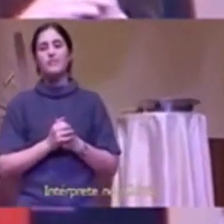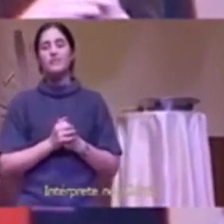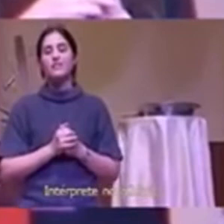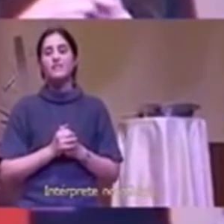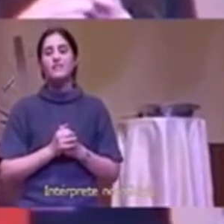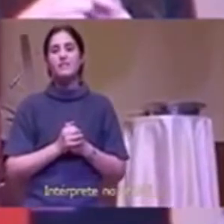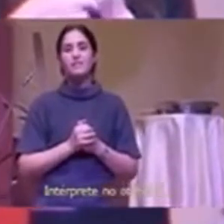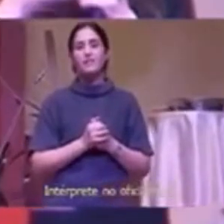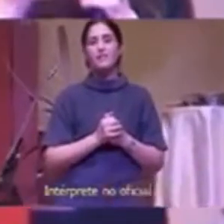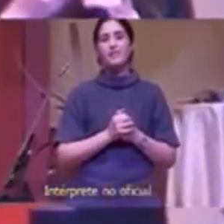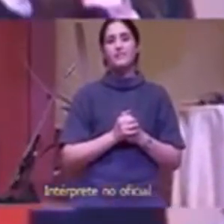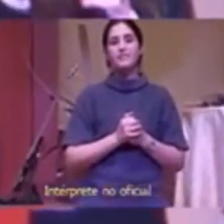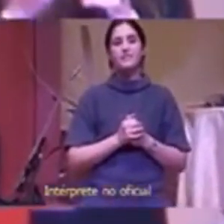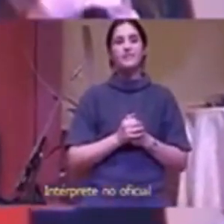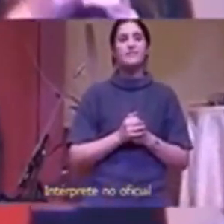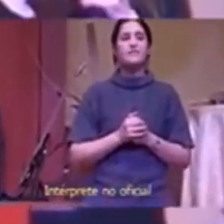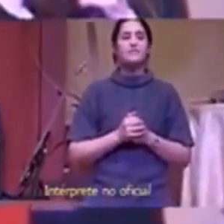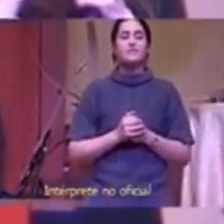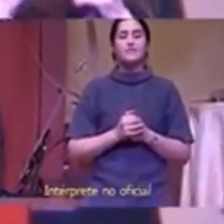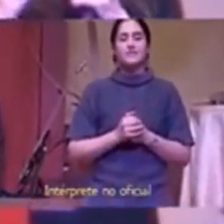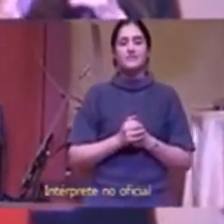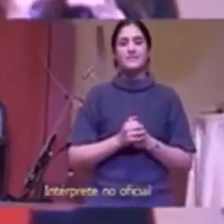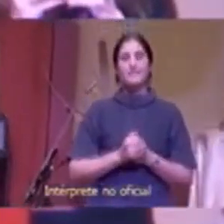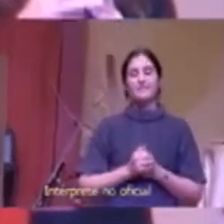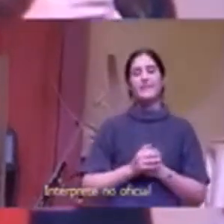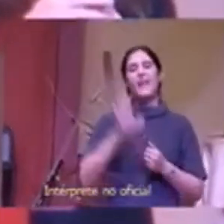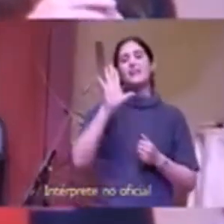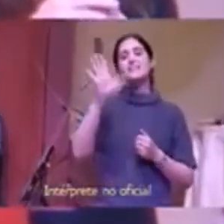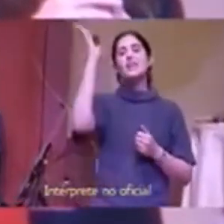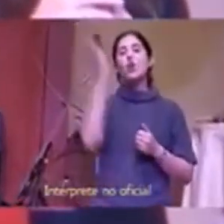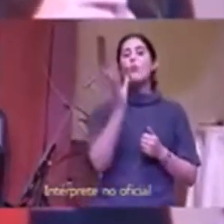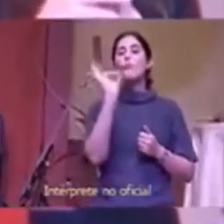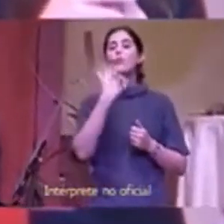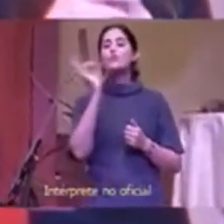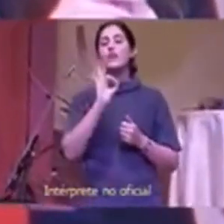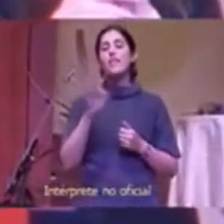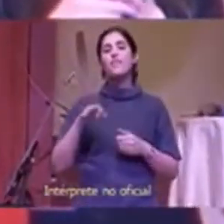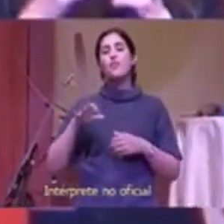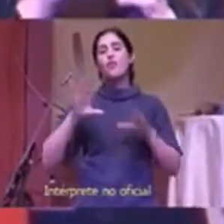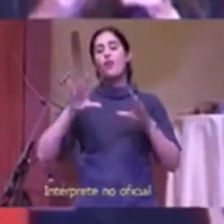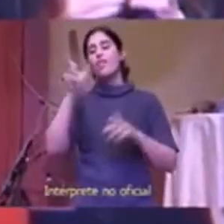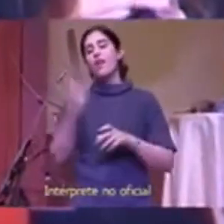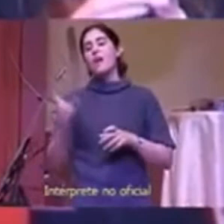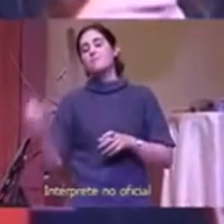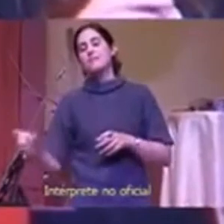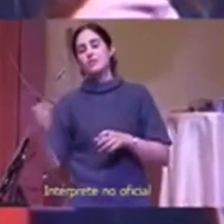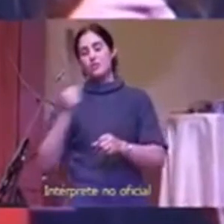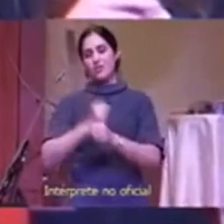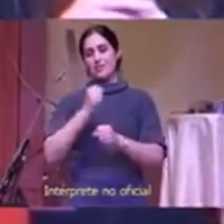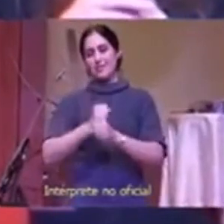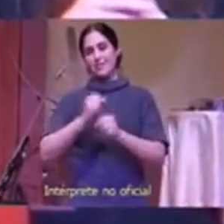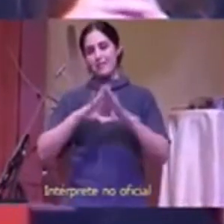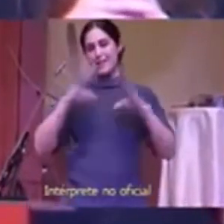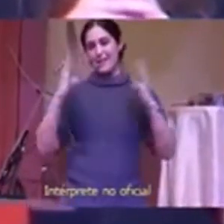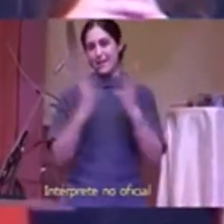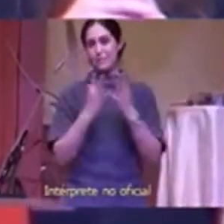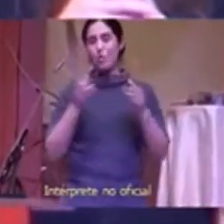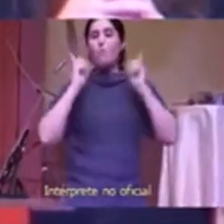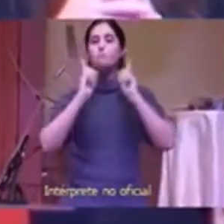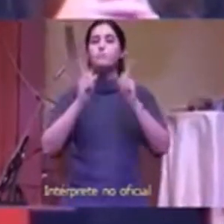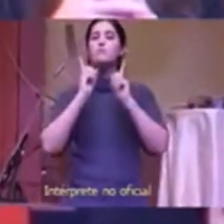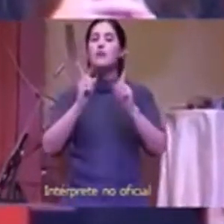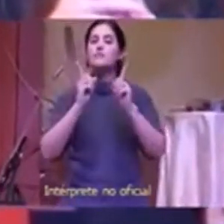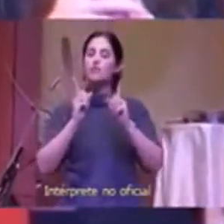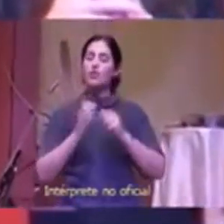0.5% of the world's population. El 5% de la población del mundo are professors. Son profesores. But